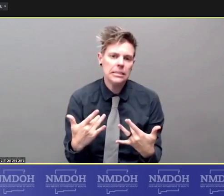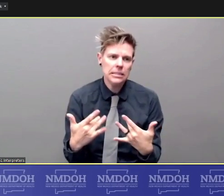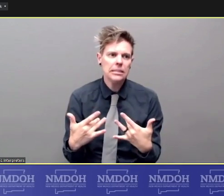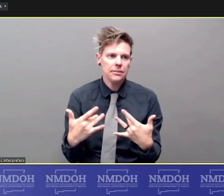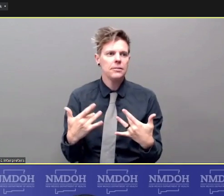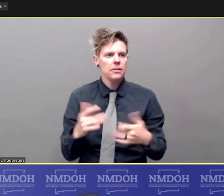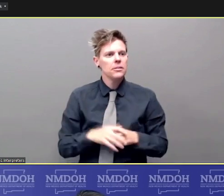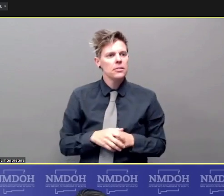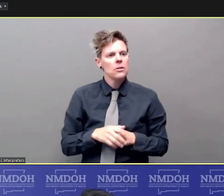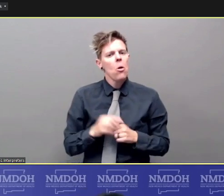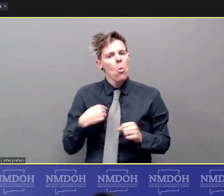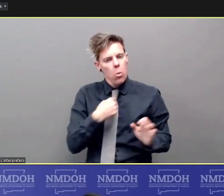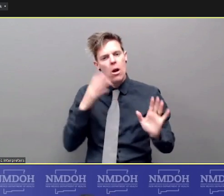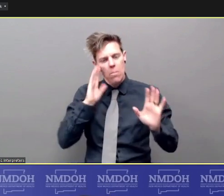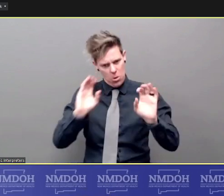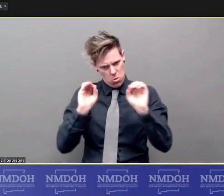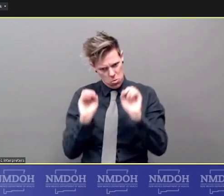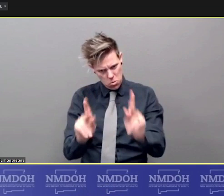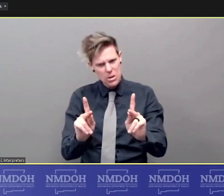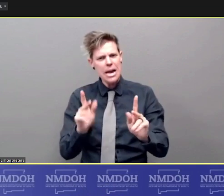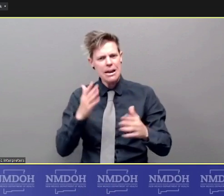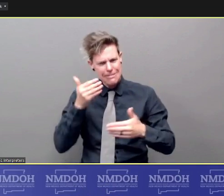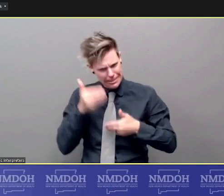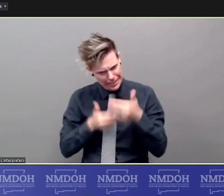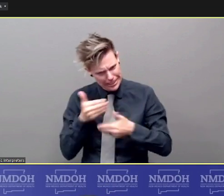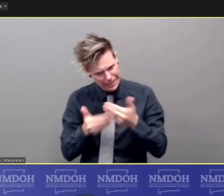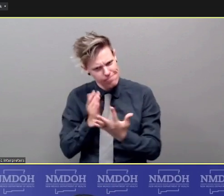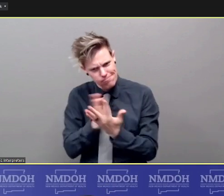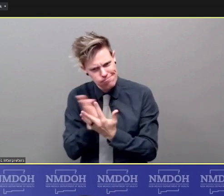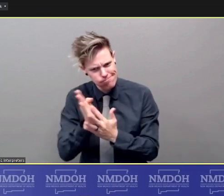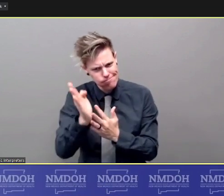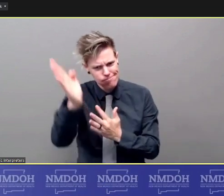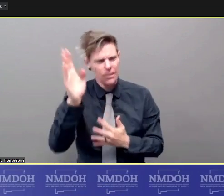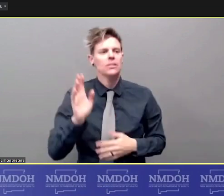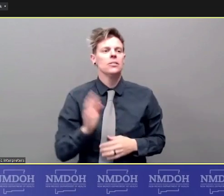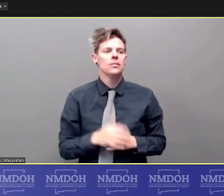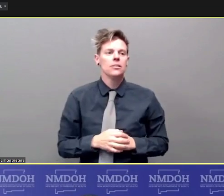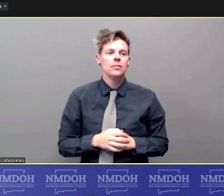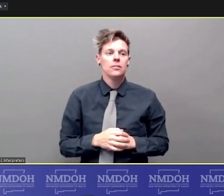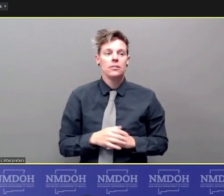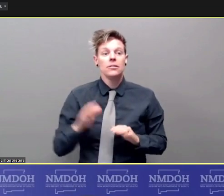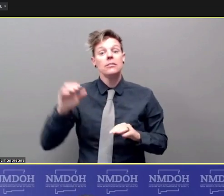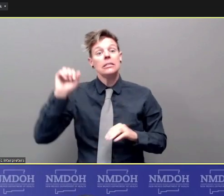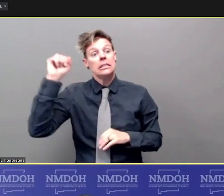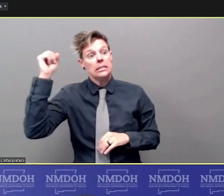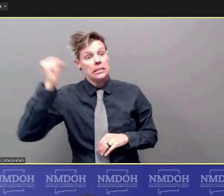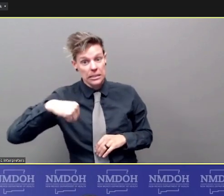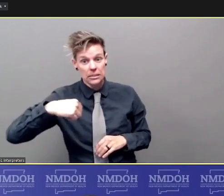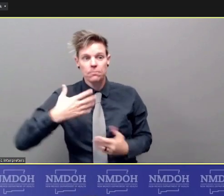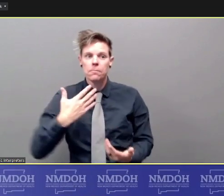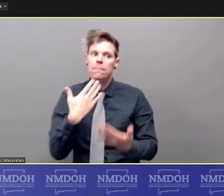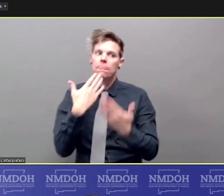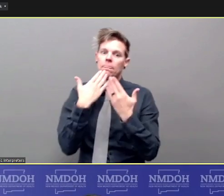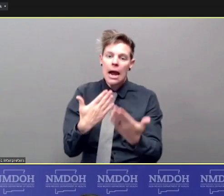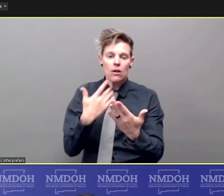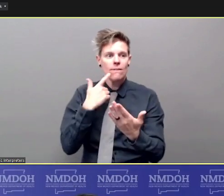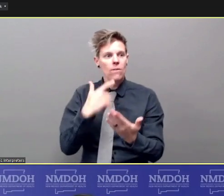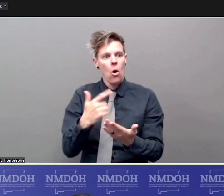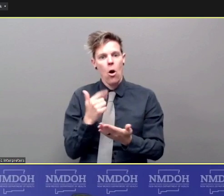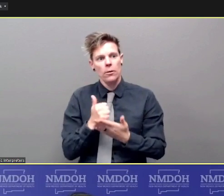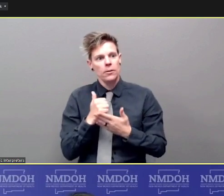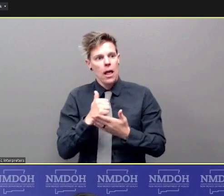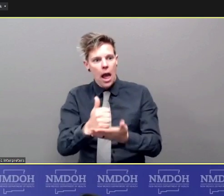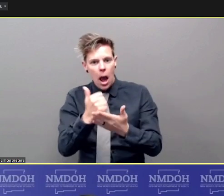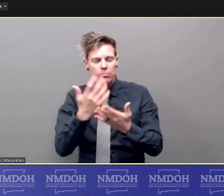Thanks so much for, once again, helping spread the word. They say that actually only 19% of people actually